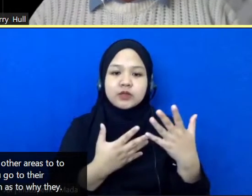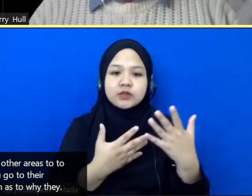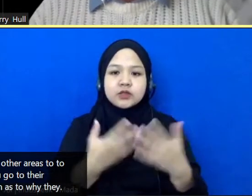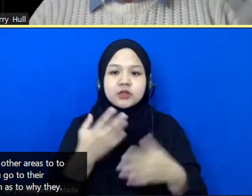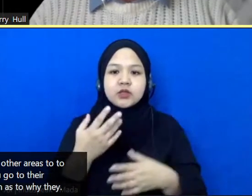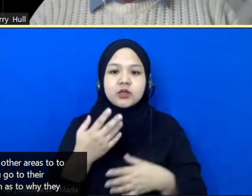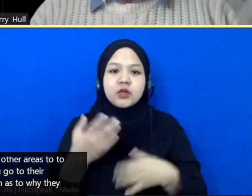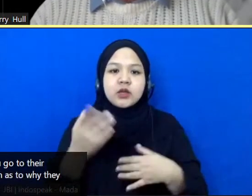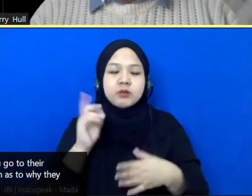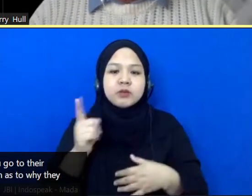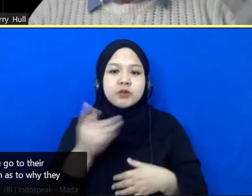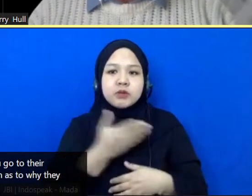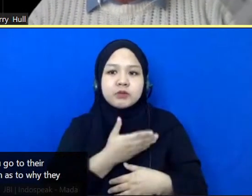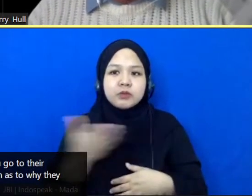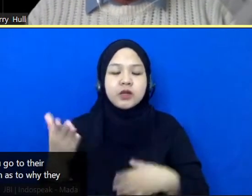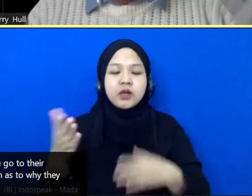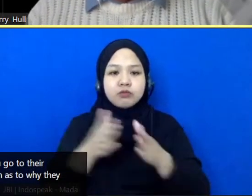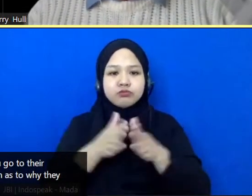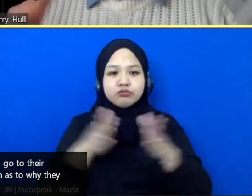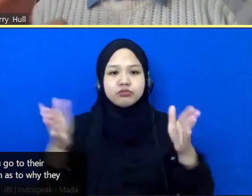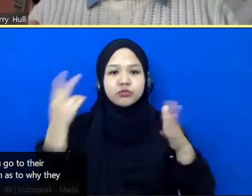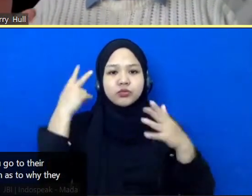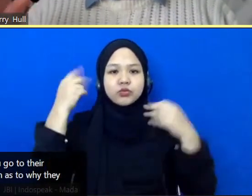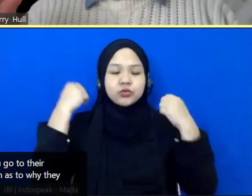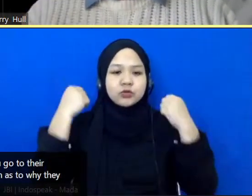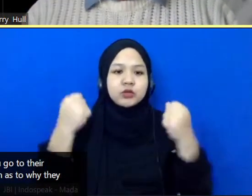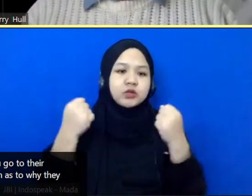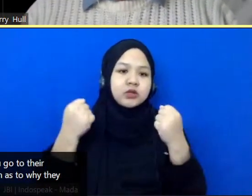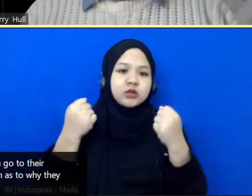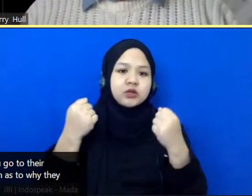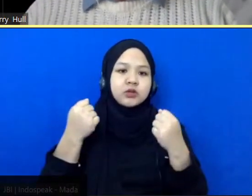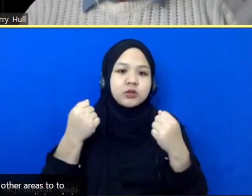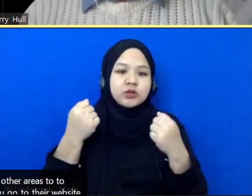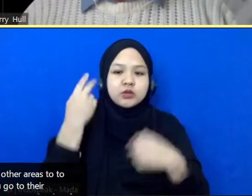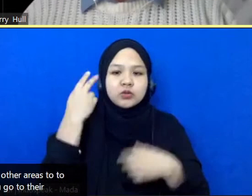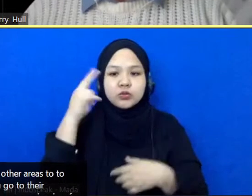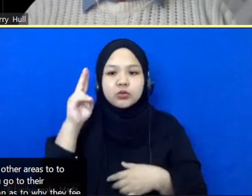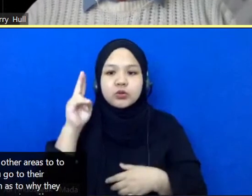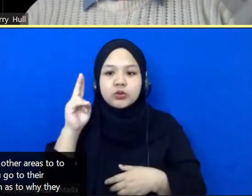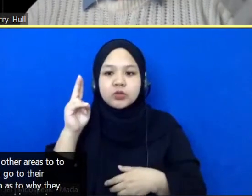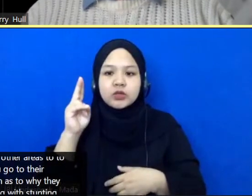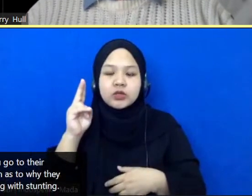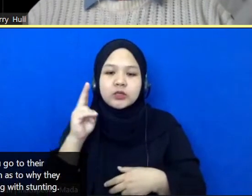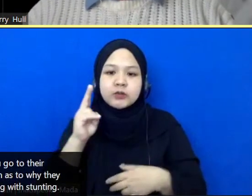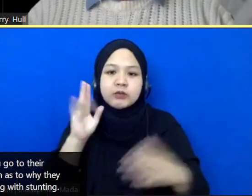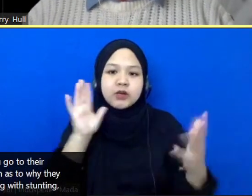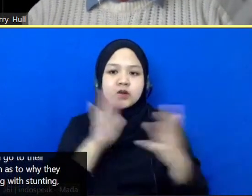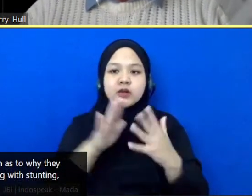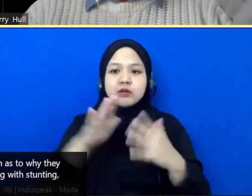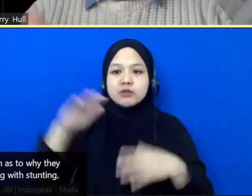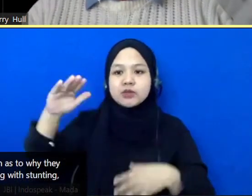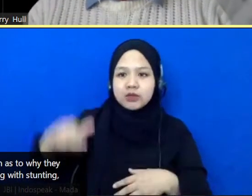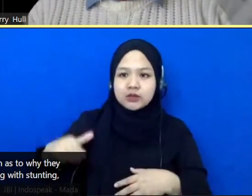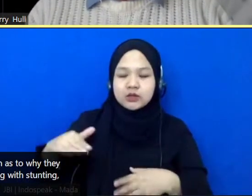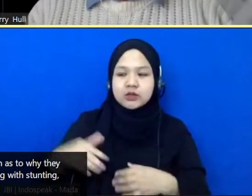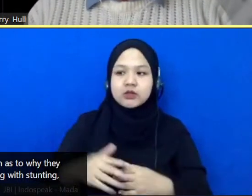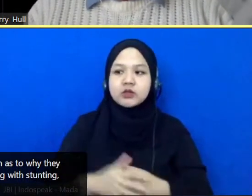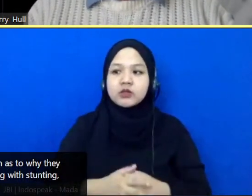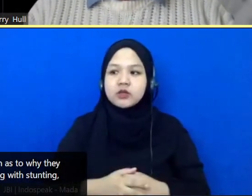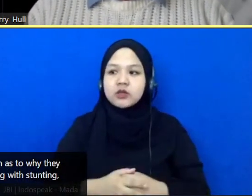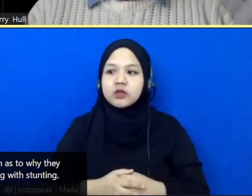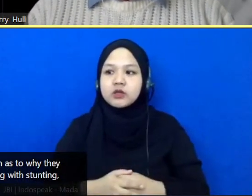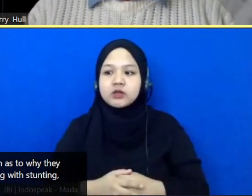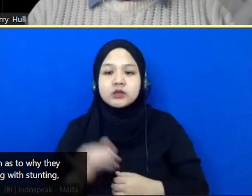feel themselves to be strong on dealing with stunting. And it has to do with